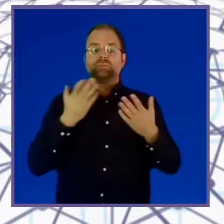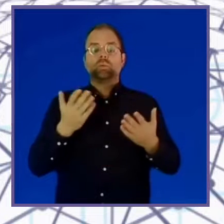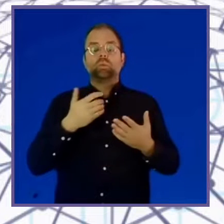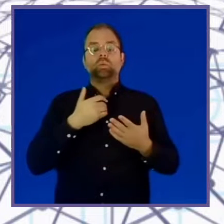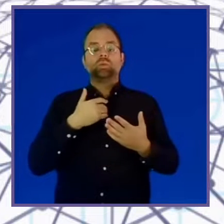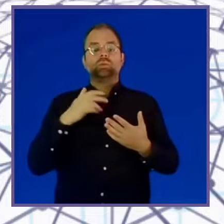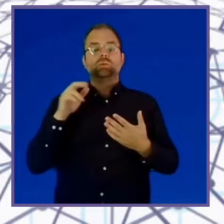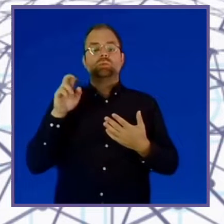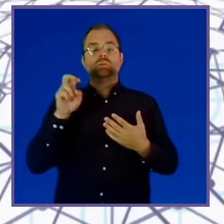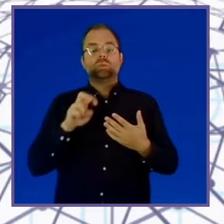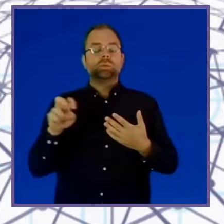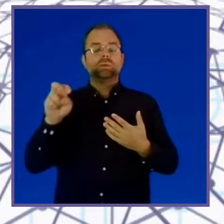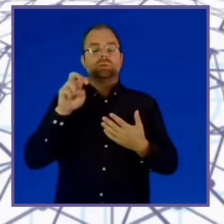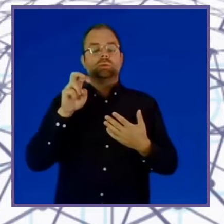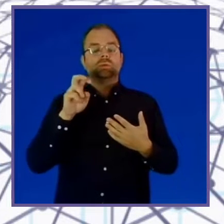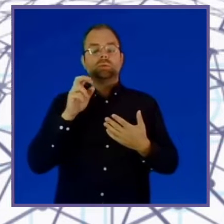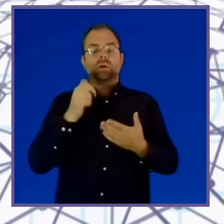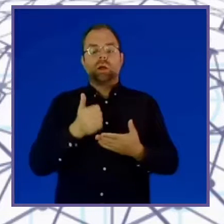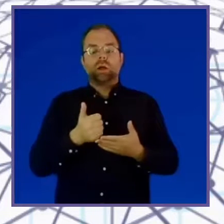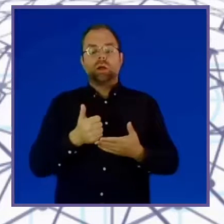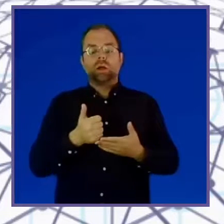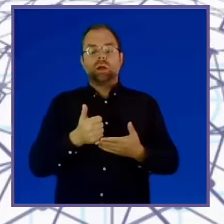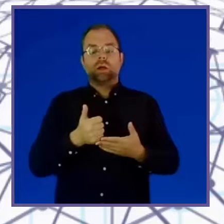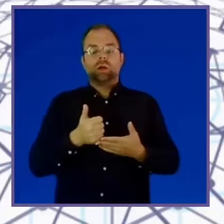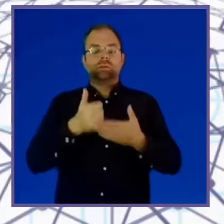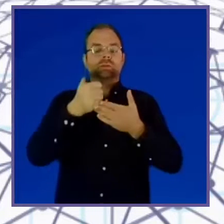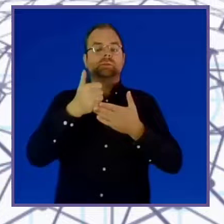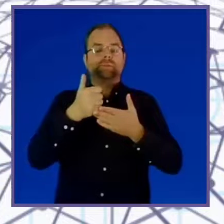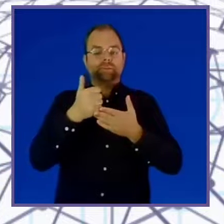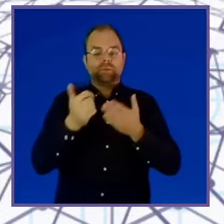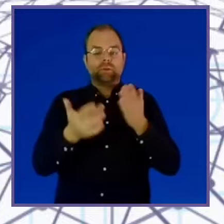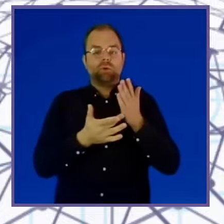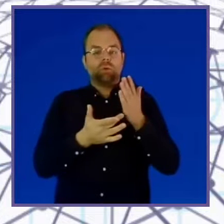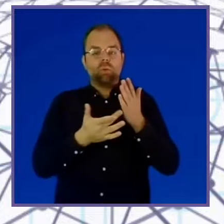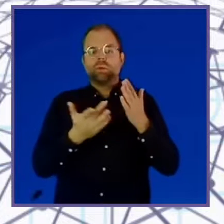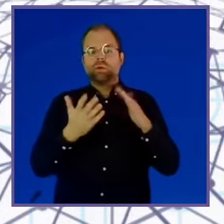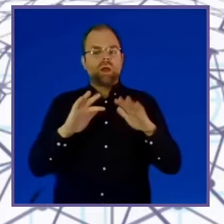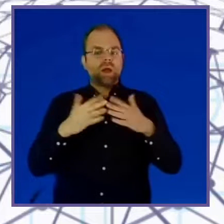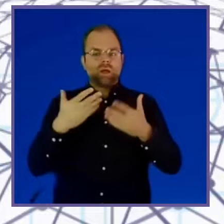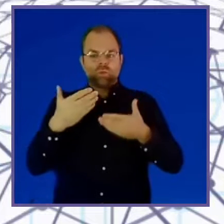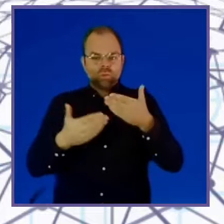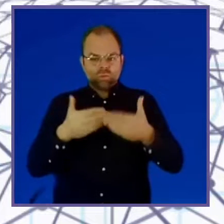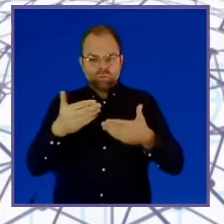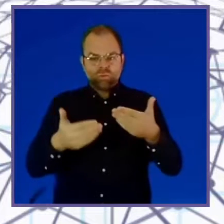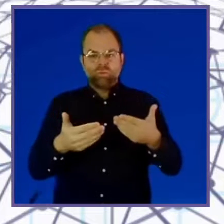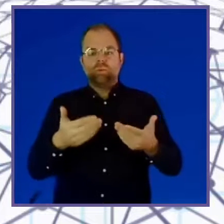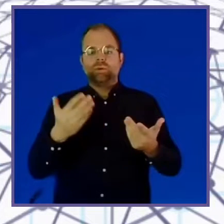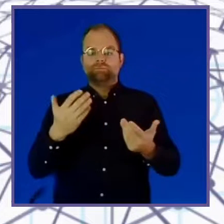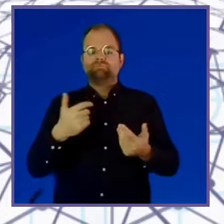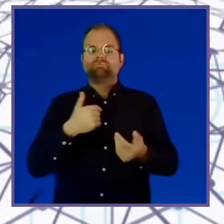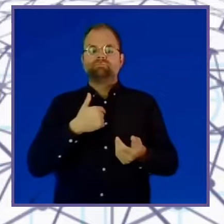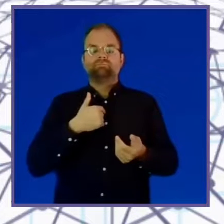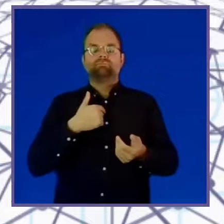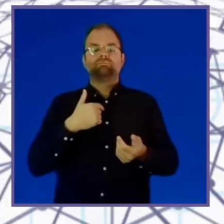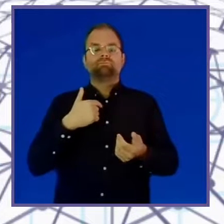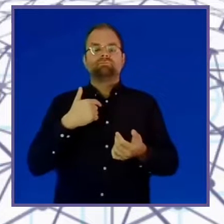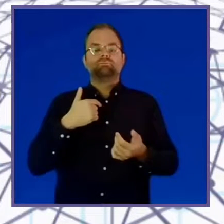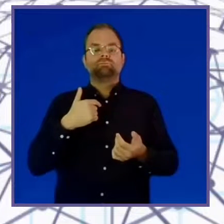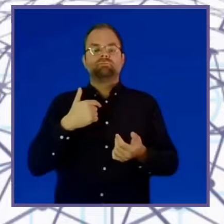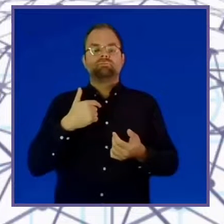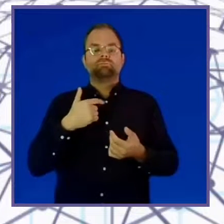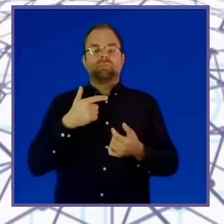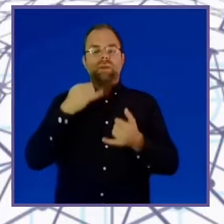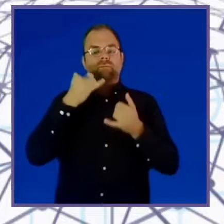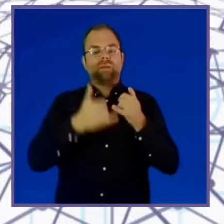And I was looking for a project, for my final year project. I was looking for something where I could use my mechanical